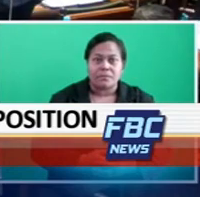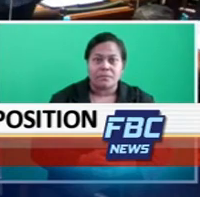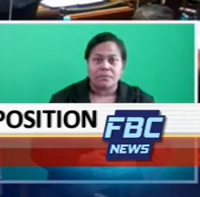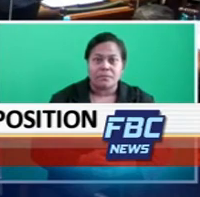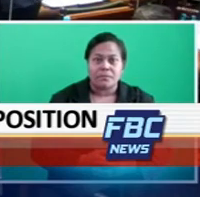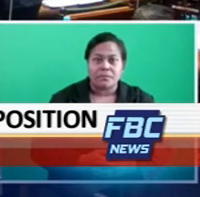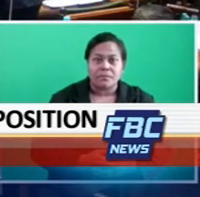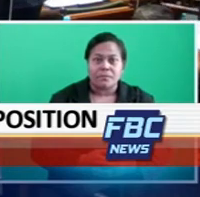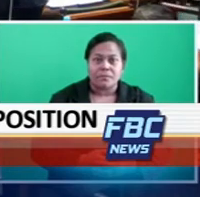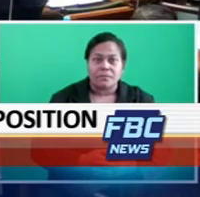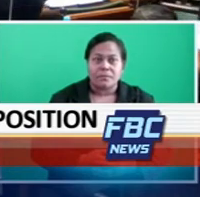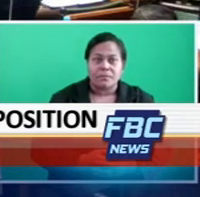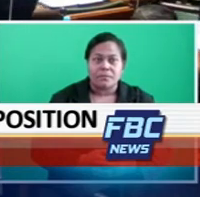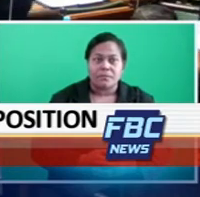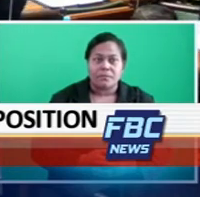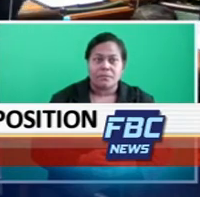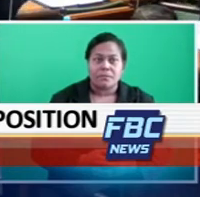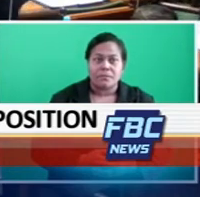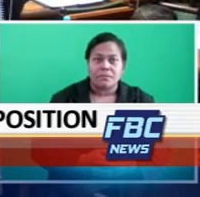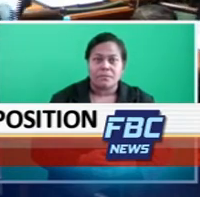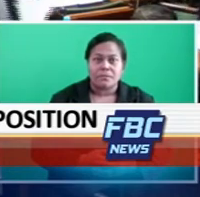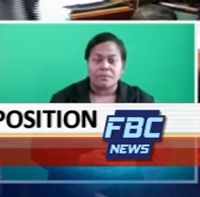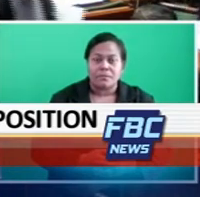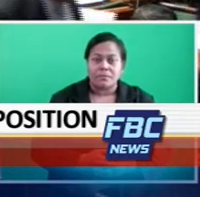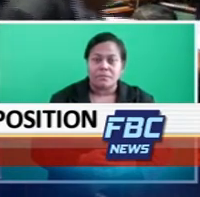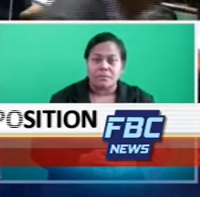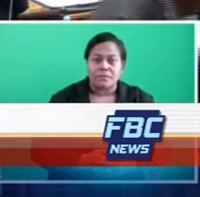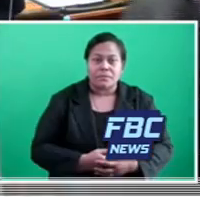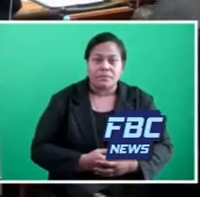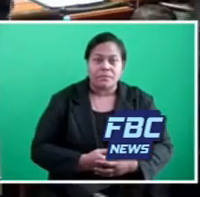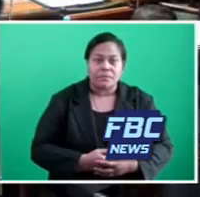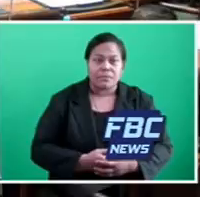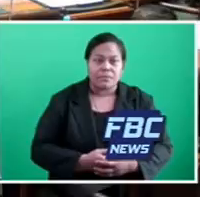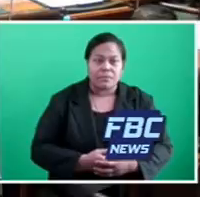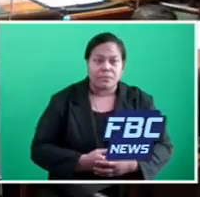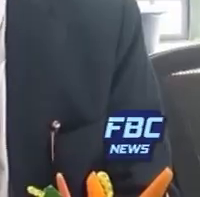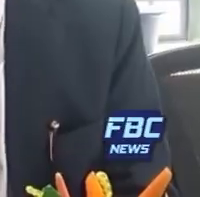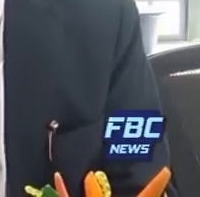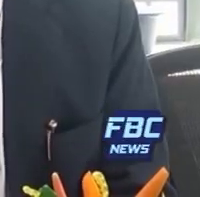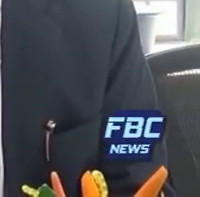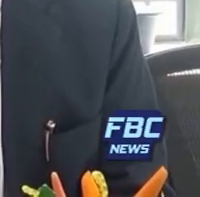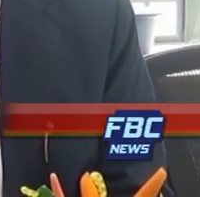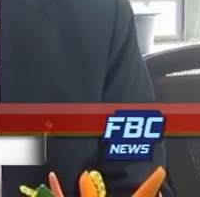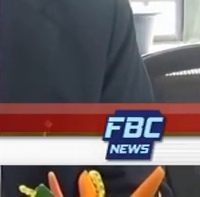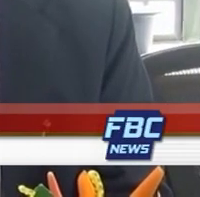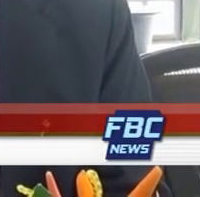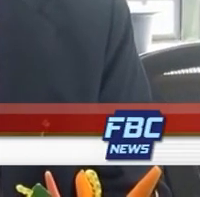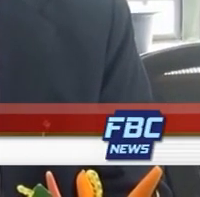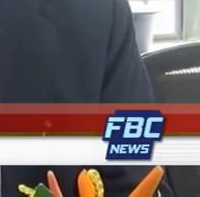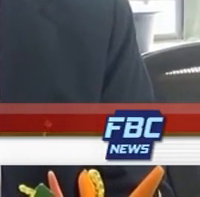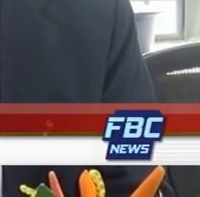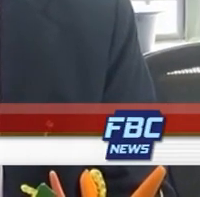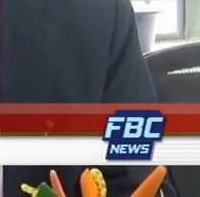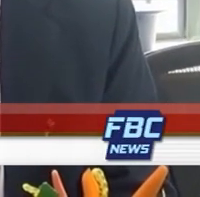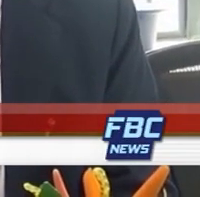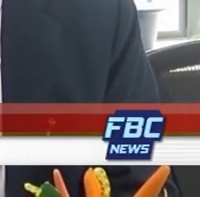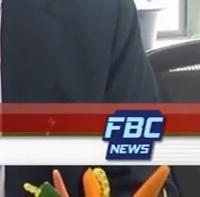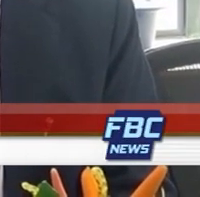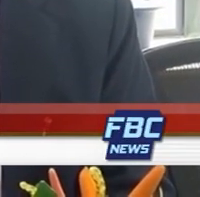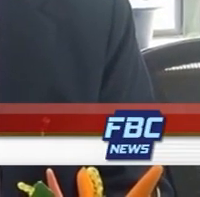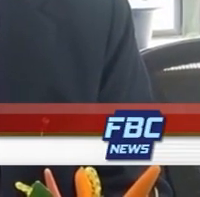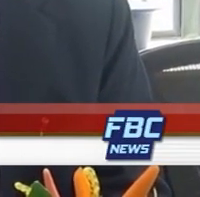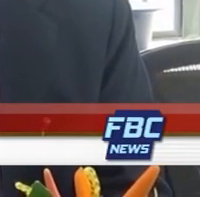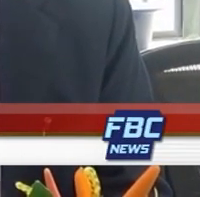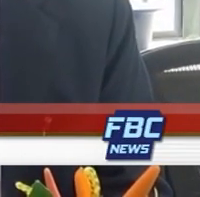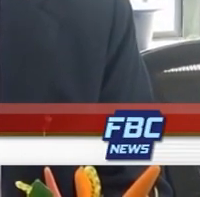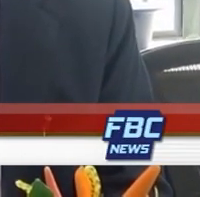walkout, chipping in, saying they are also unhappy with the decision made in Parliament. Walkout of Parliament